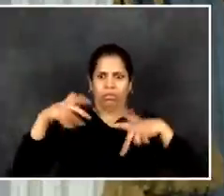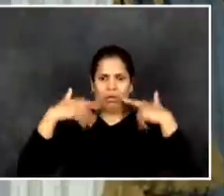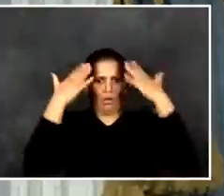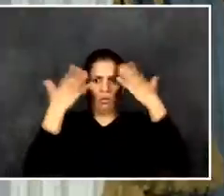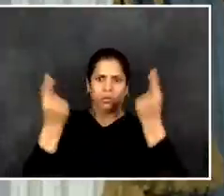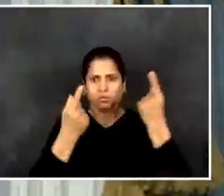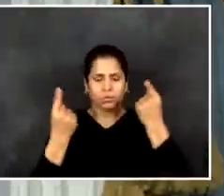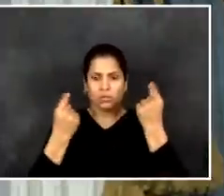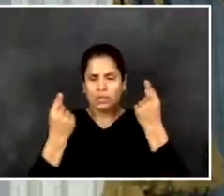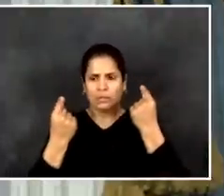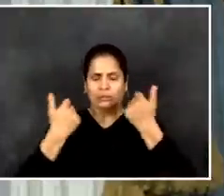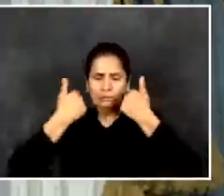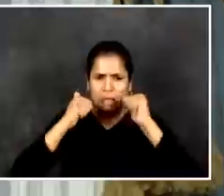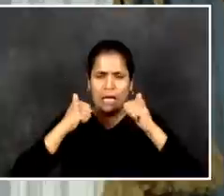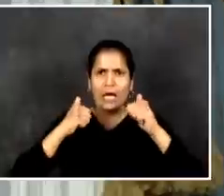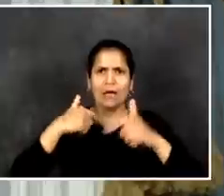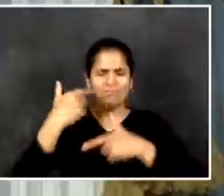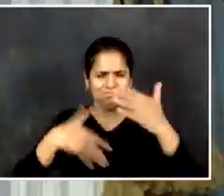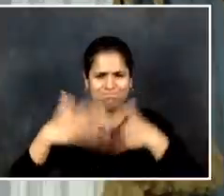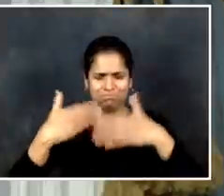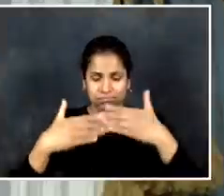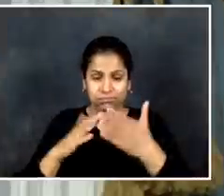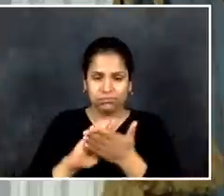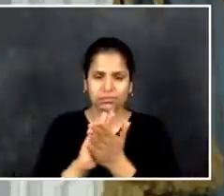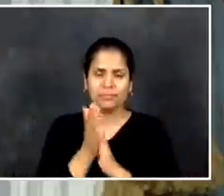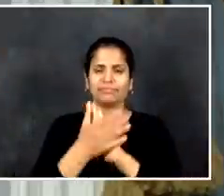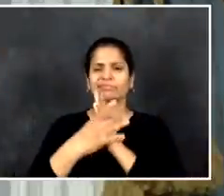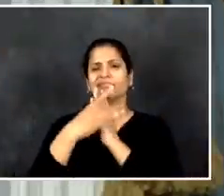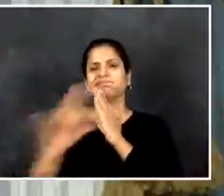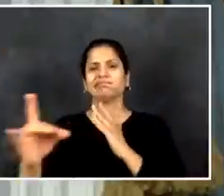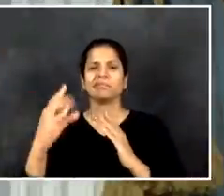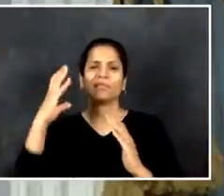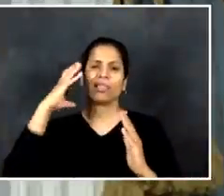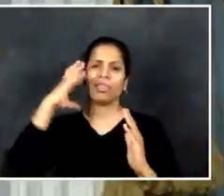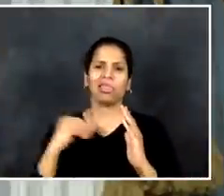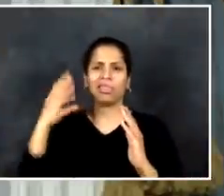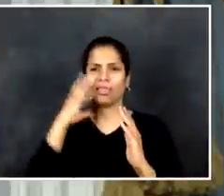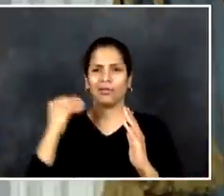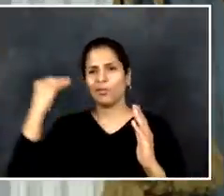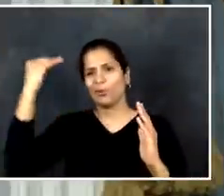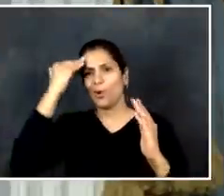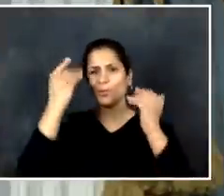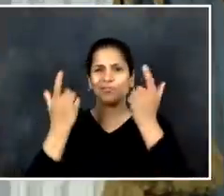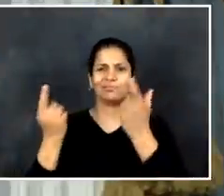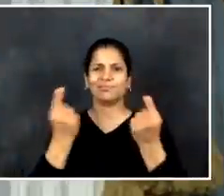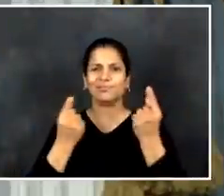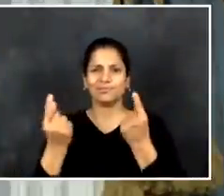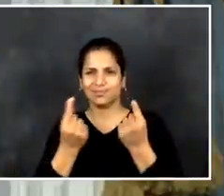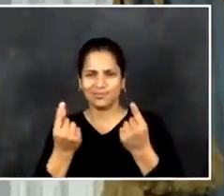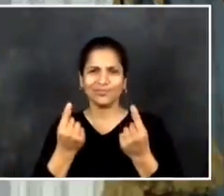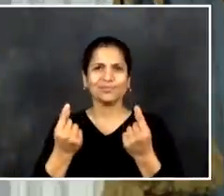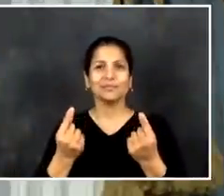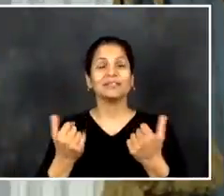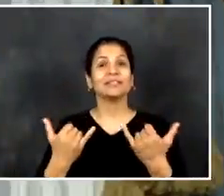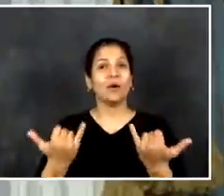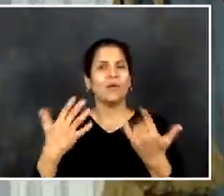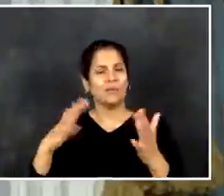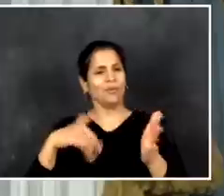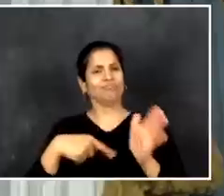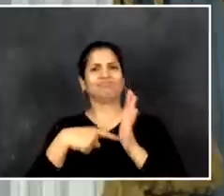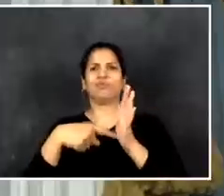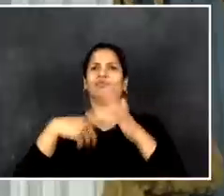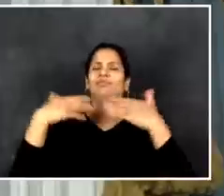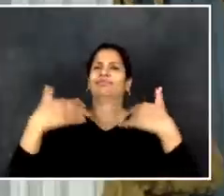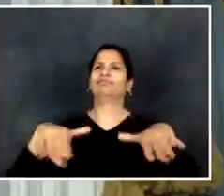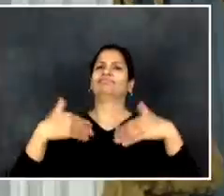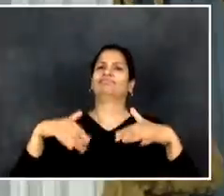And I think it's an inspiration, and just as you said, an example of what it's possible for New Yorkers to do when they believe in something. We have an amazing